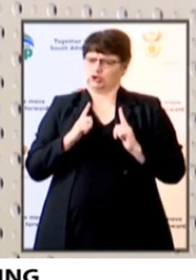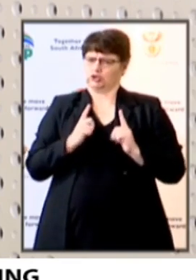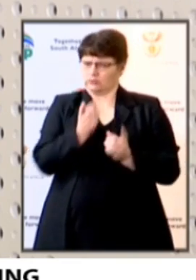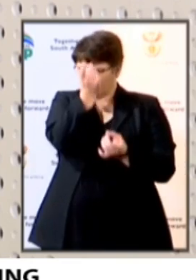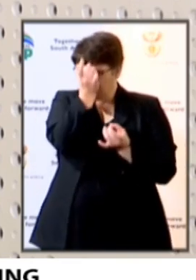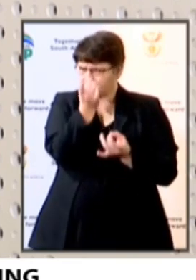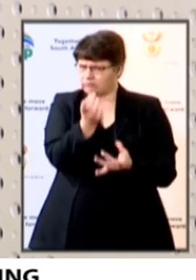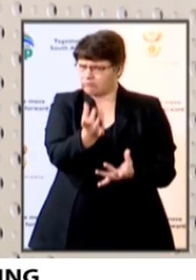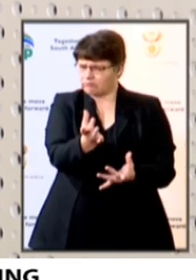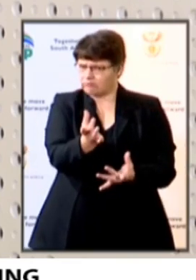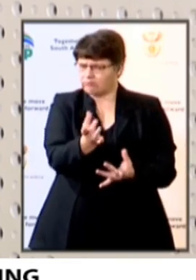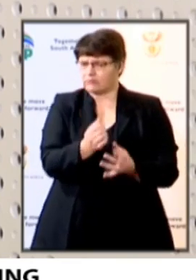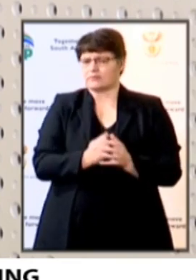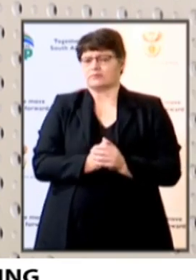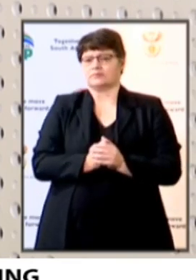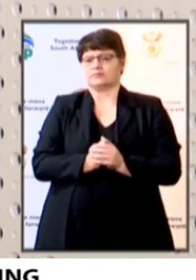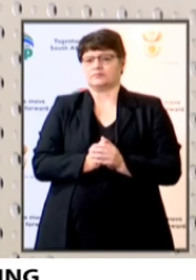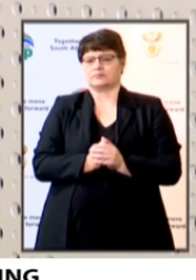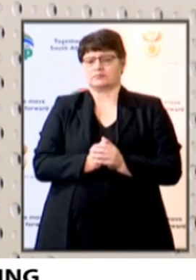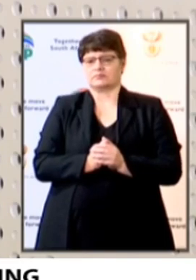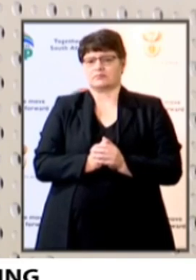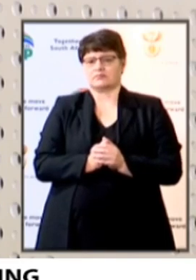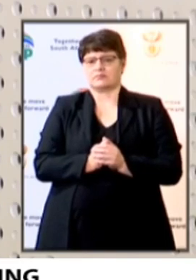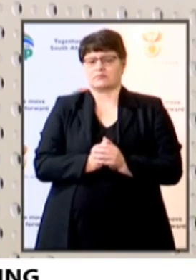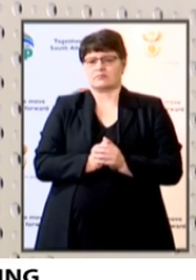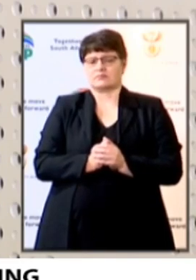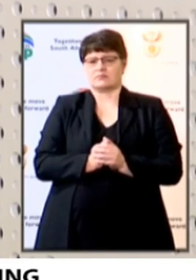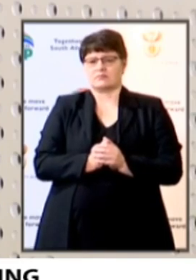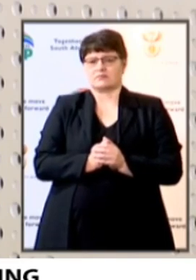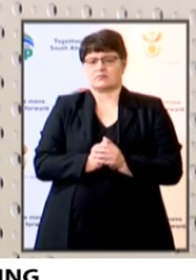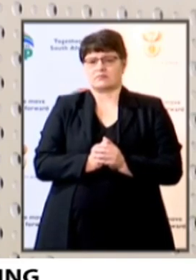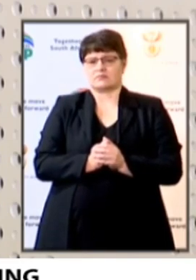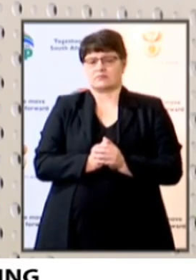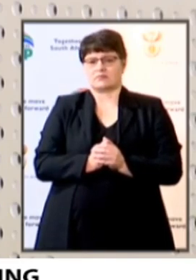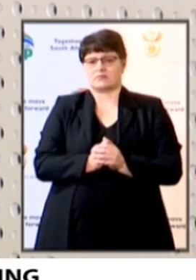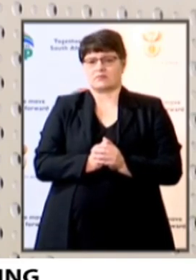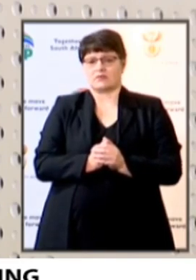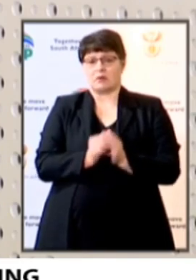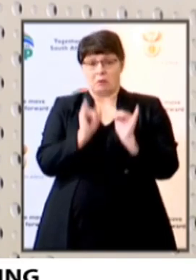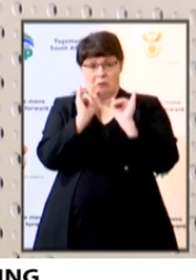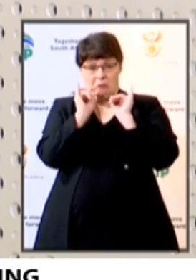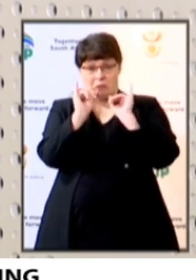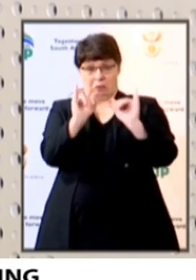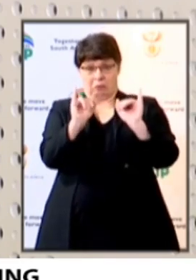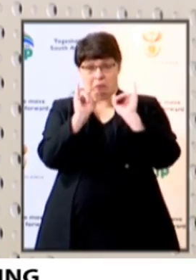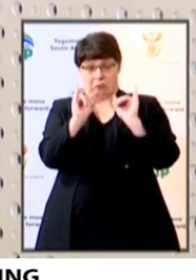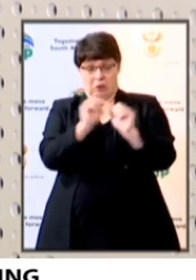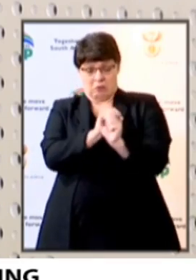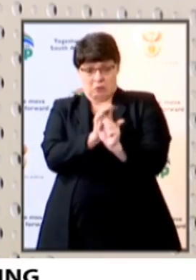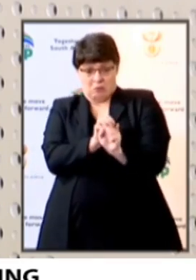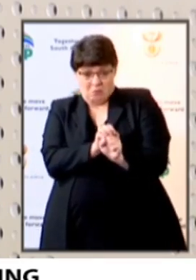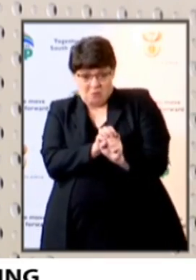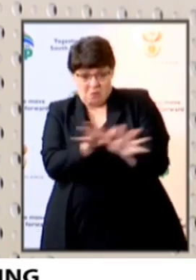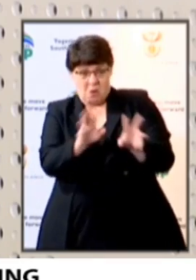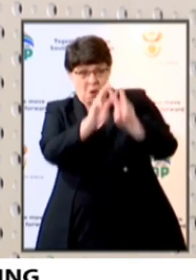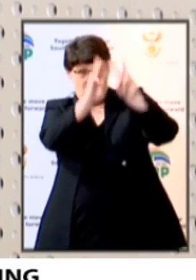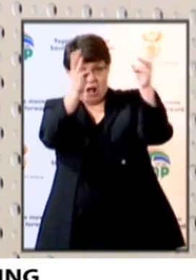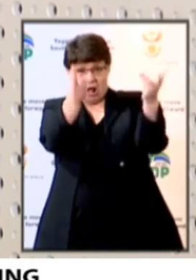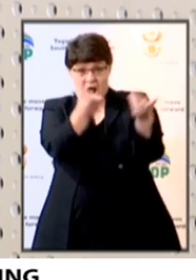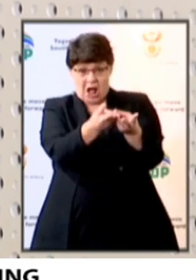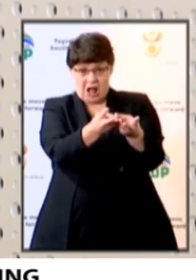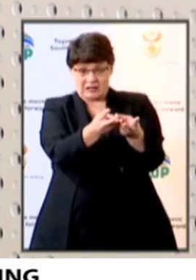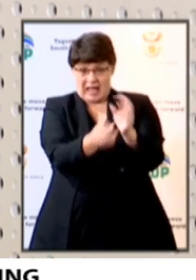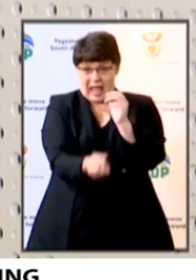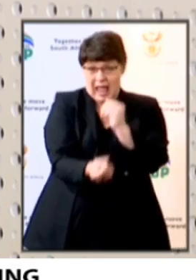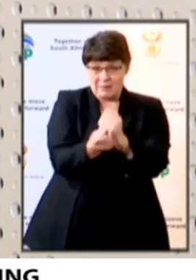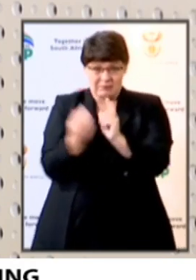that the world has never faced such an extensive pandemic since